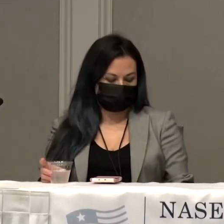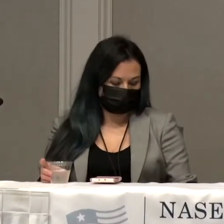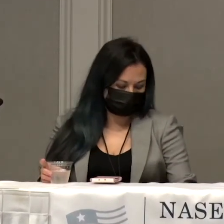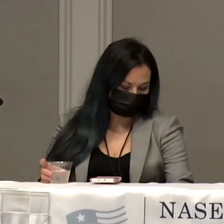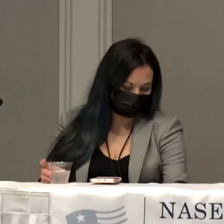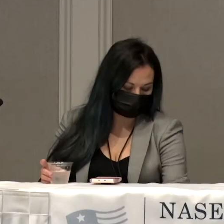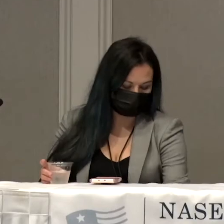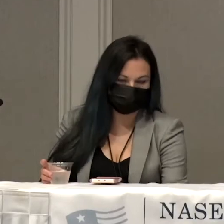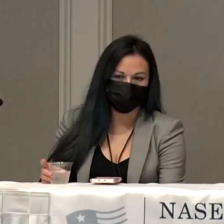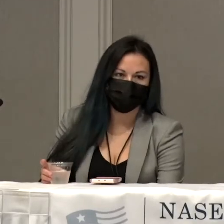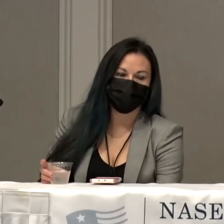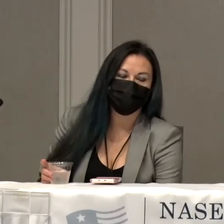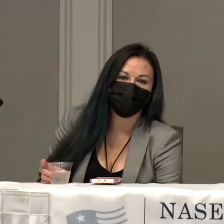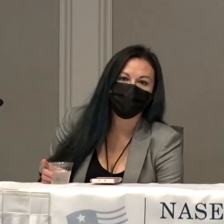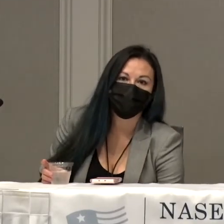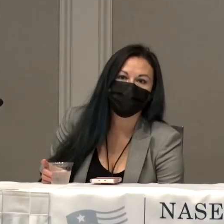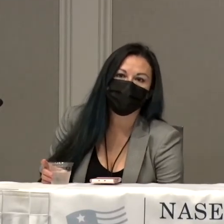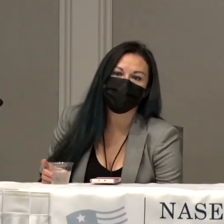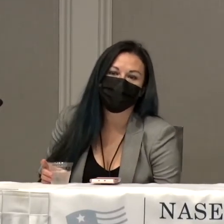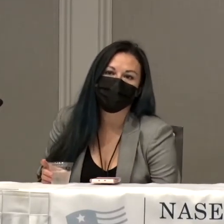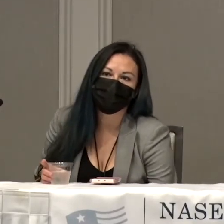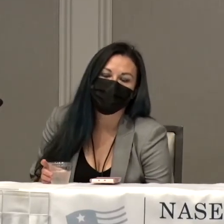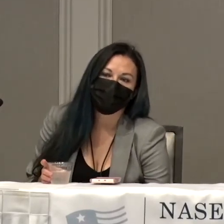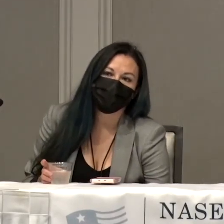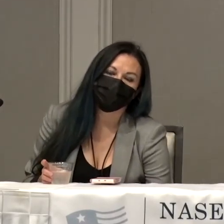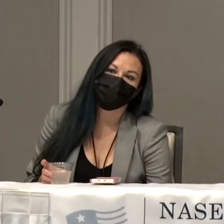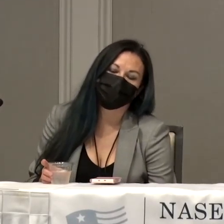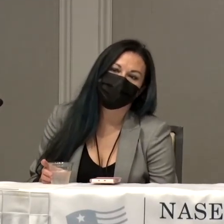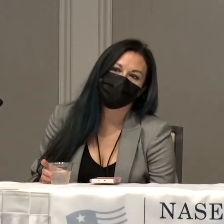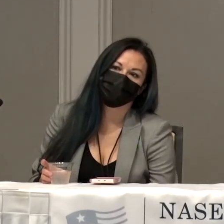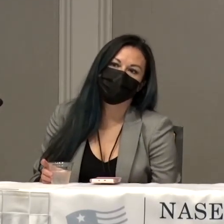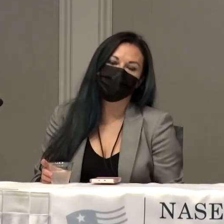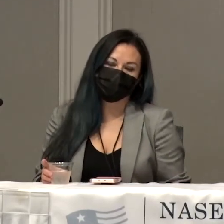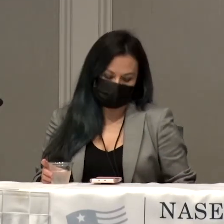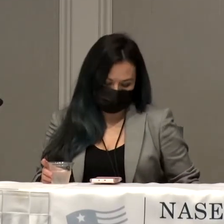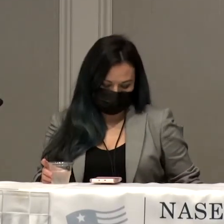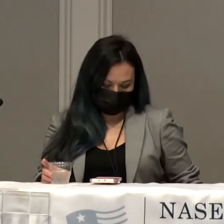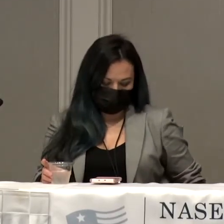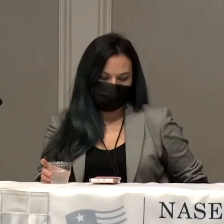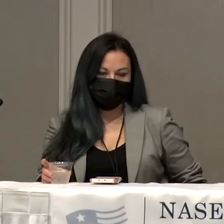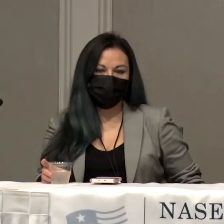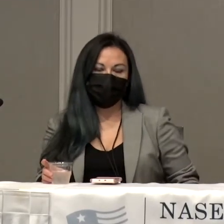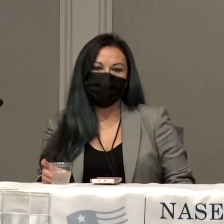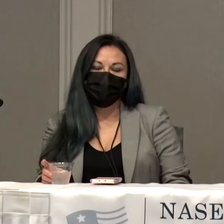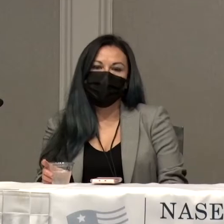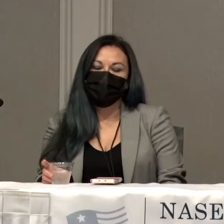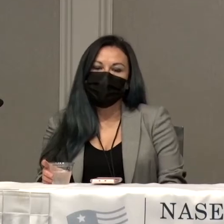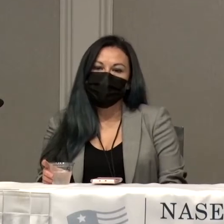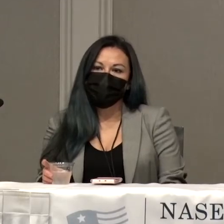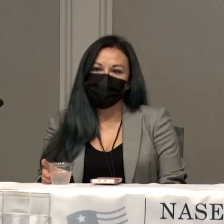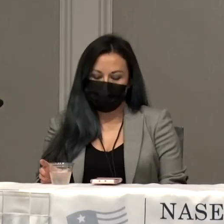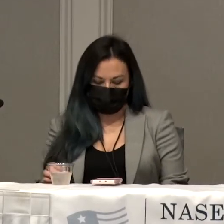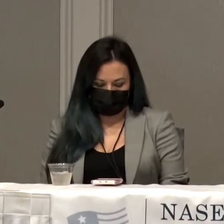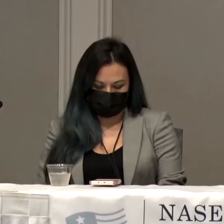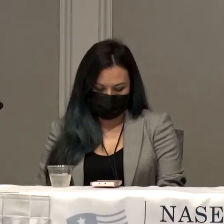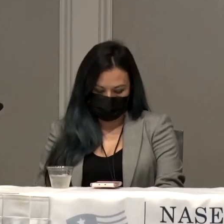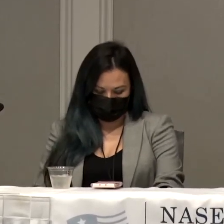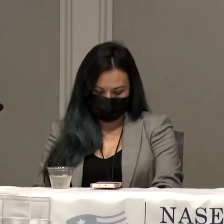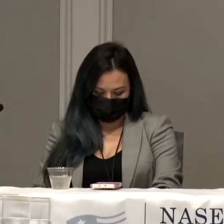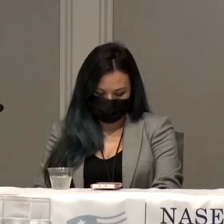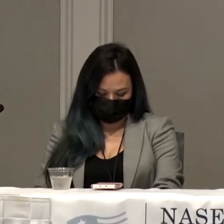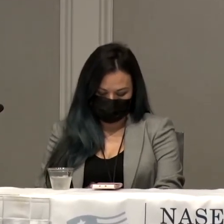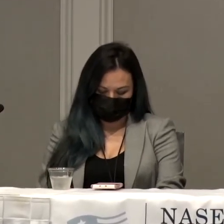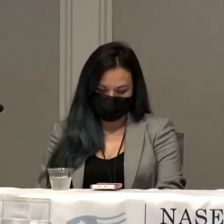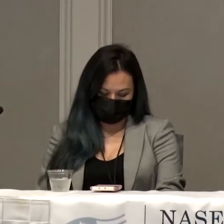robust public education program that strives to encourage participation in the political process from voters across the state